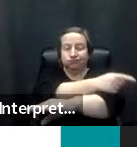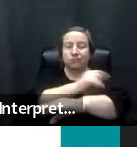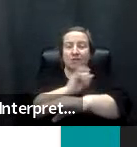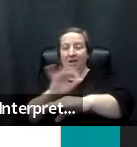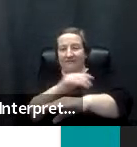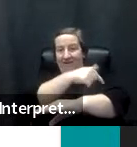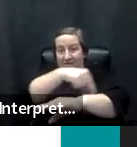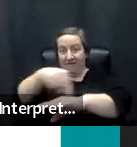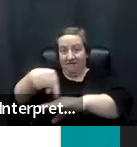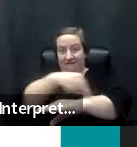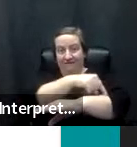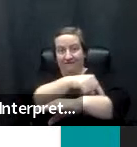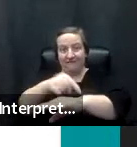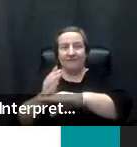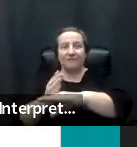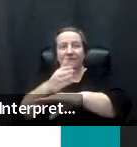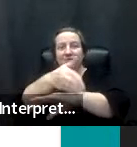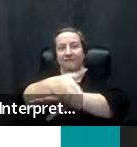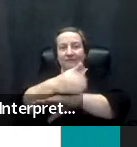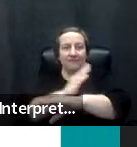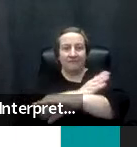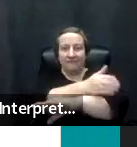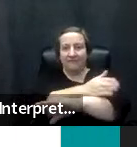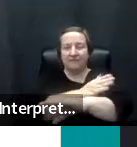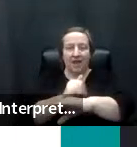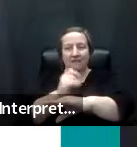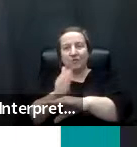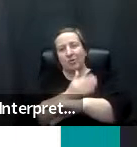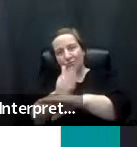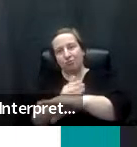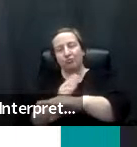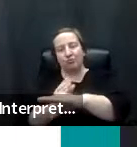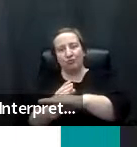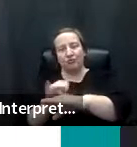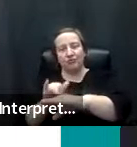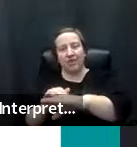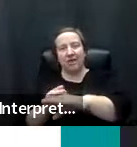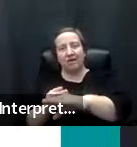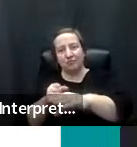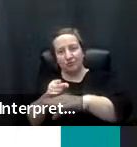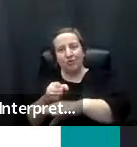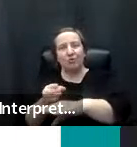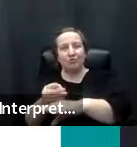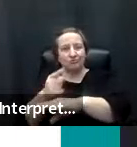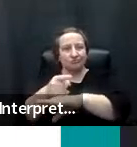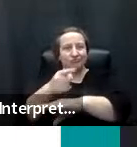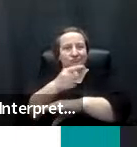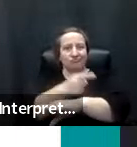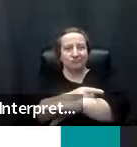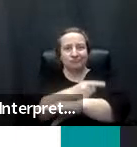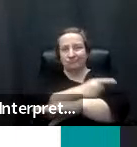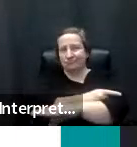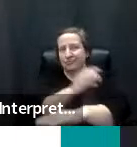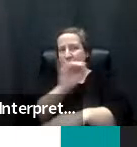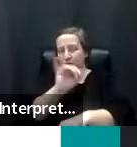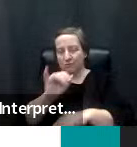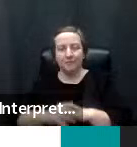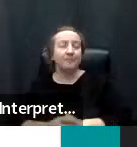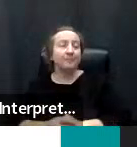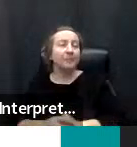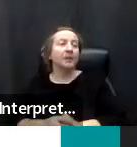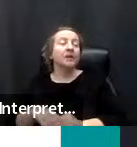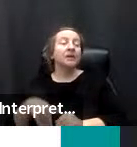across I-5 to improve that east-west connections between neighborhoods across the corridor. Next slide.